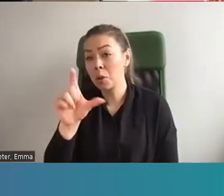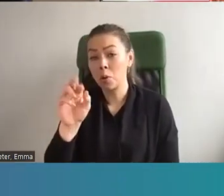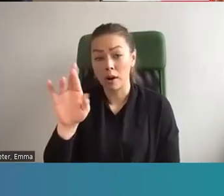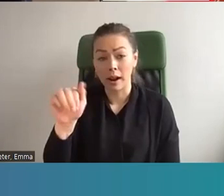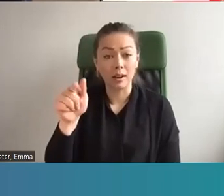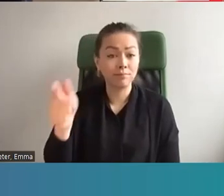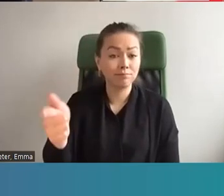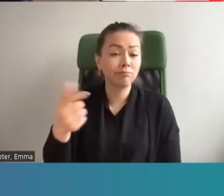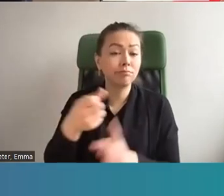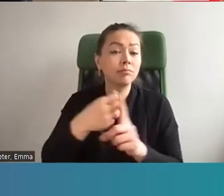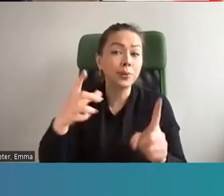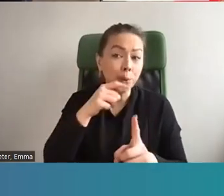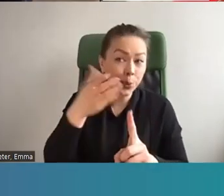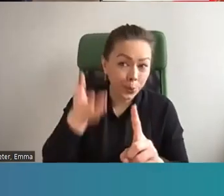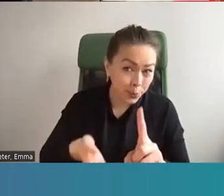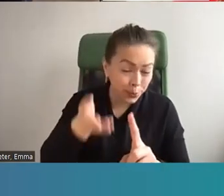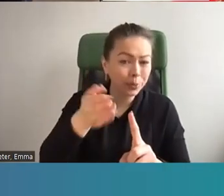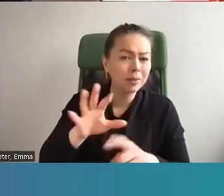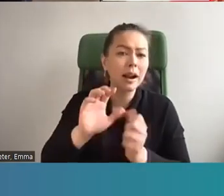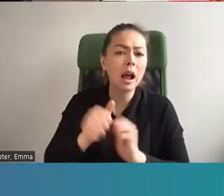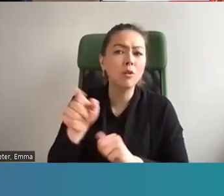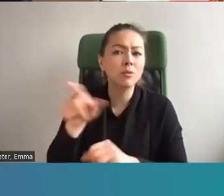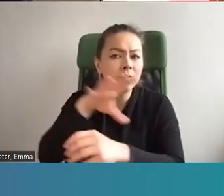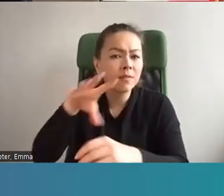tell us about yourself and how you came to this role.